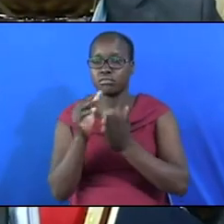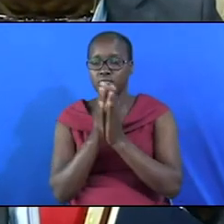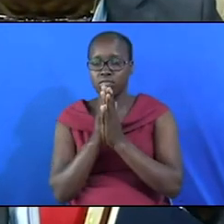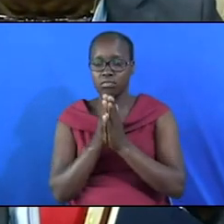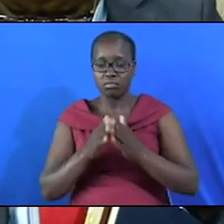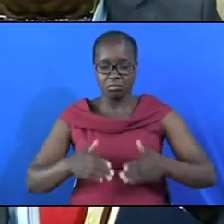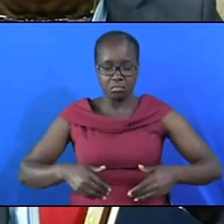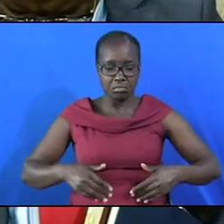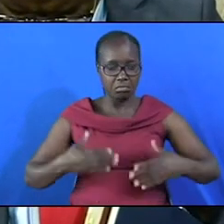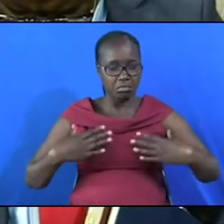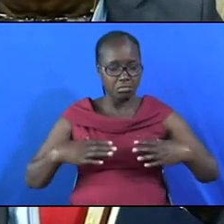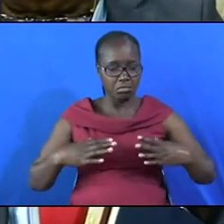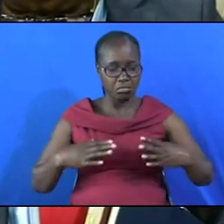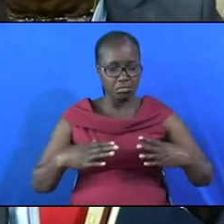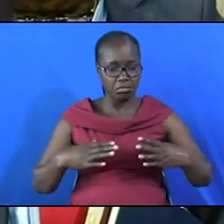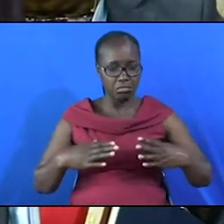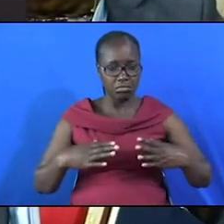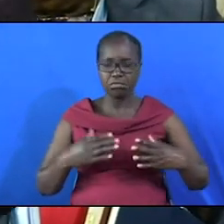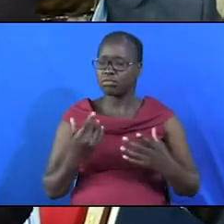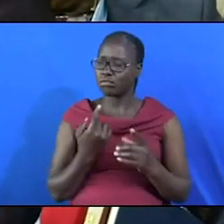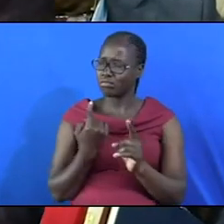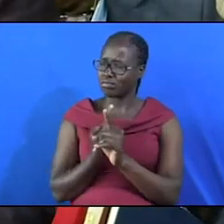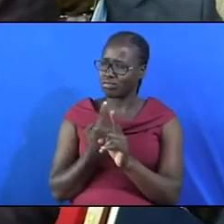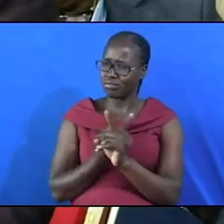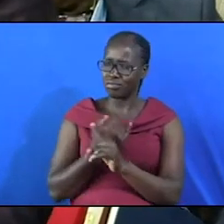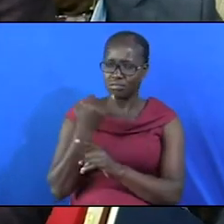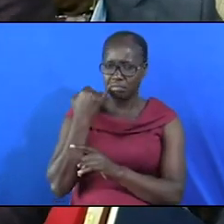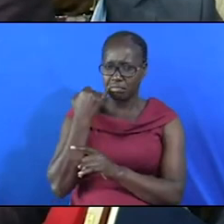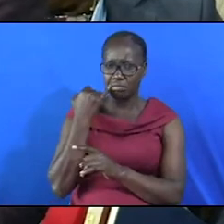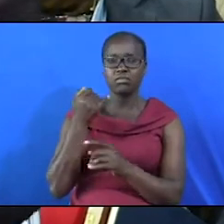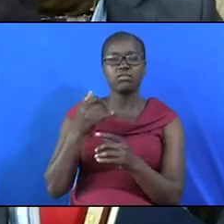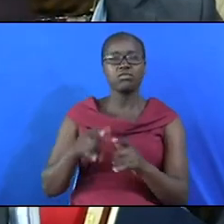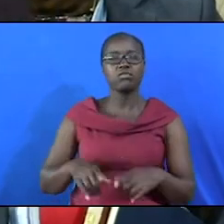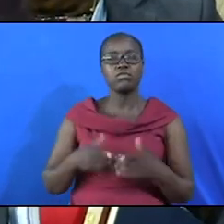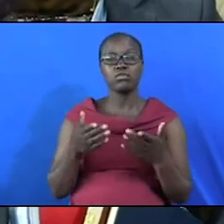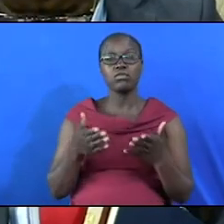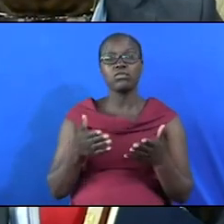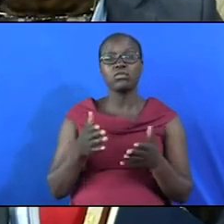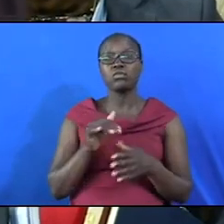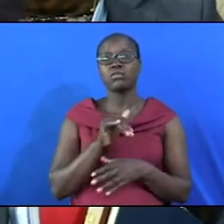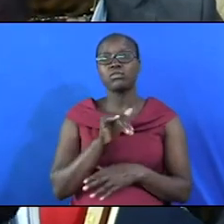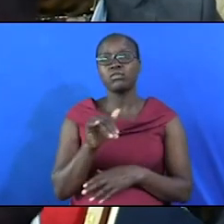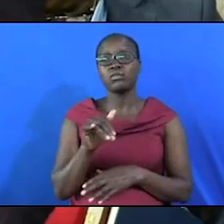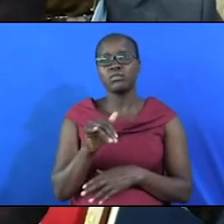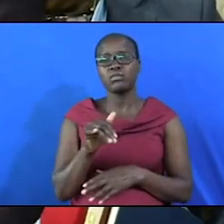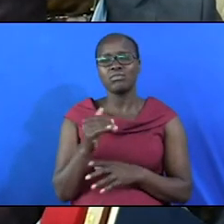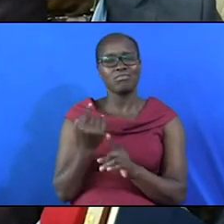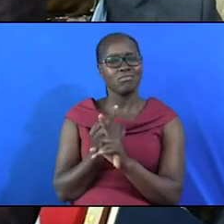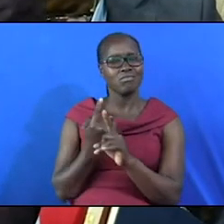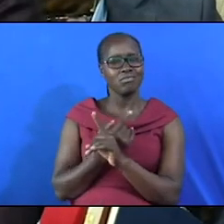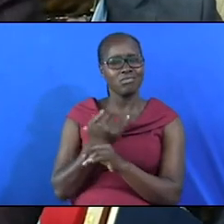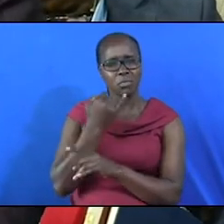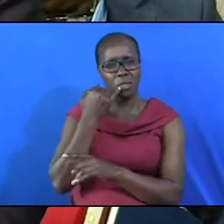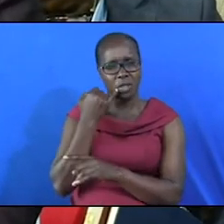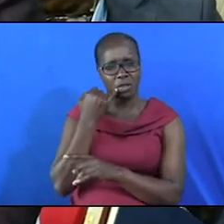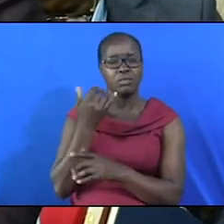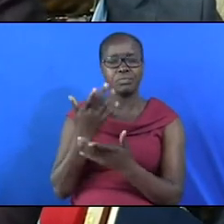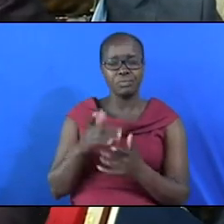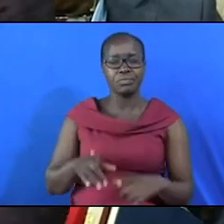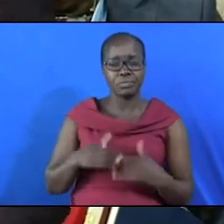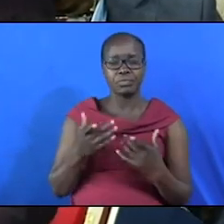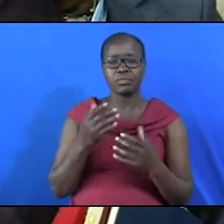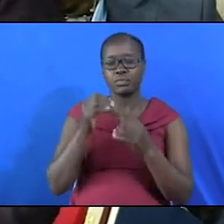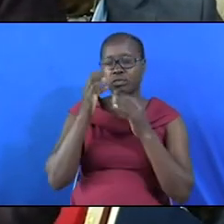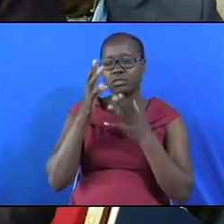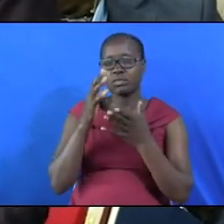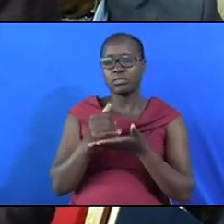the young people who have going through various addictions of this life. Those who are various addictions of this life, that Father, may you